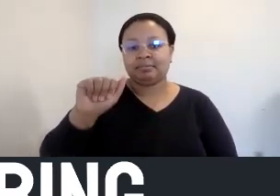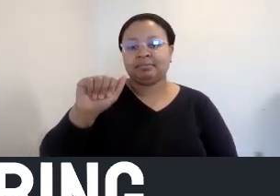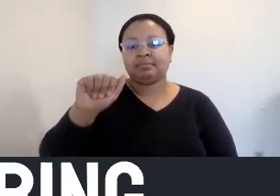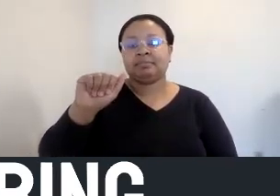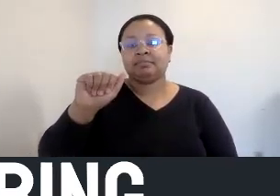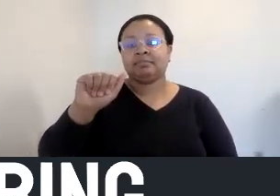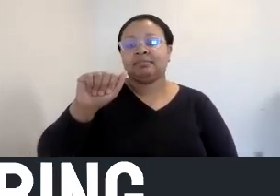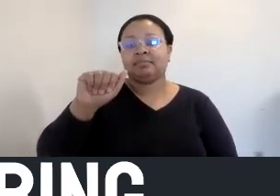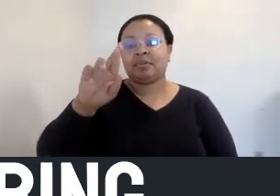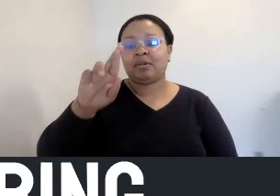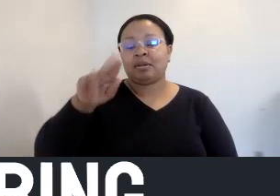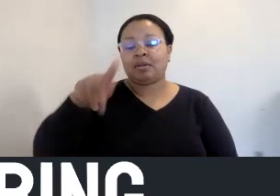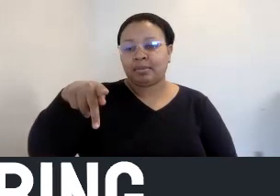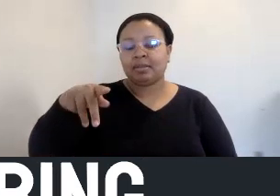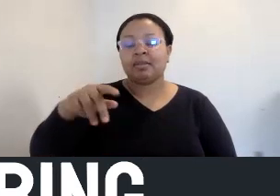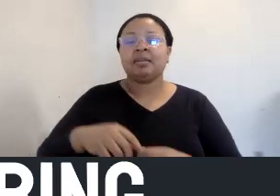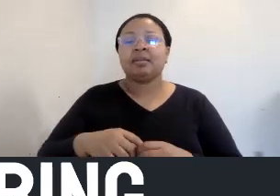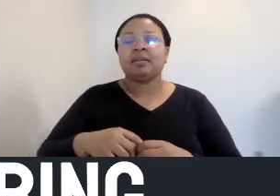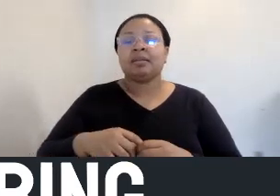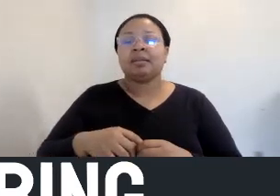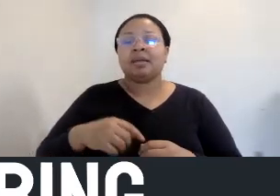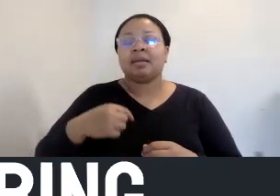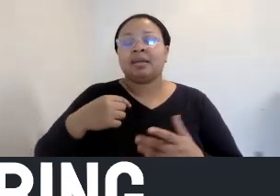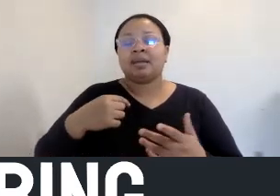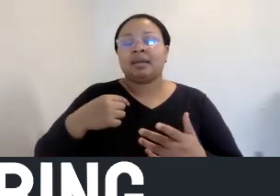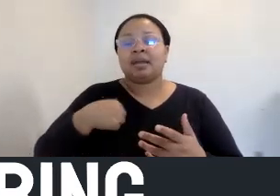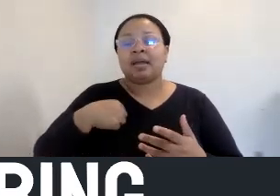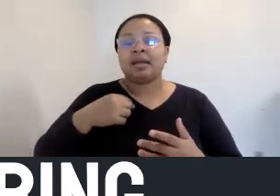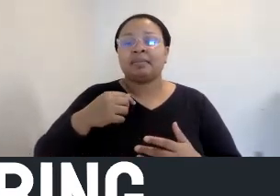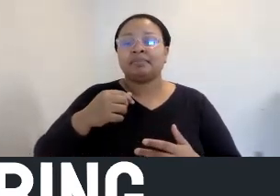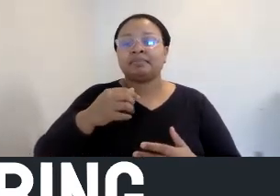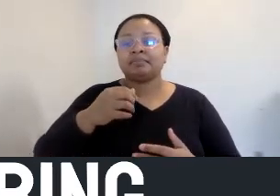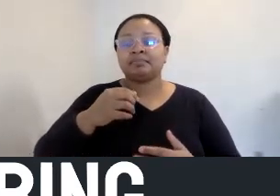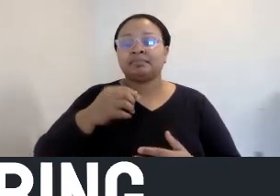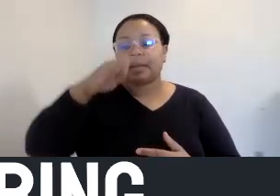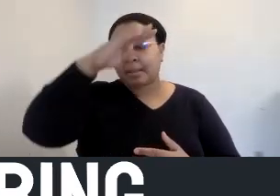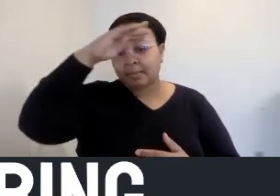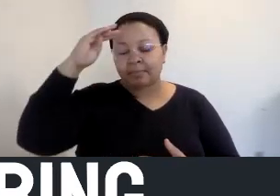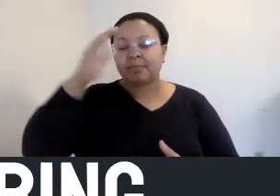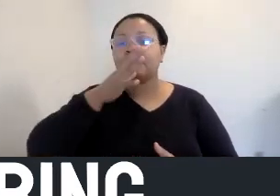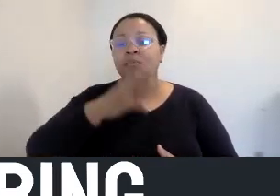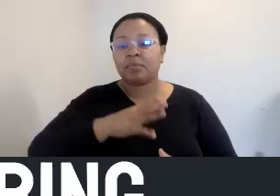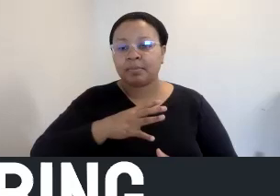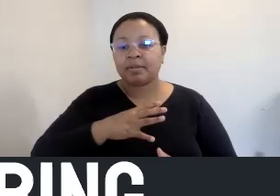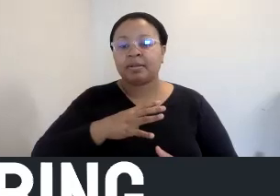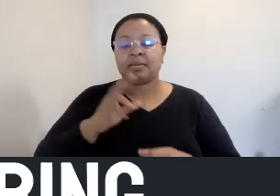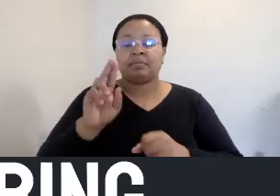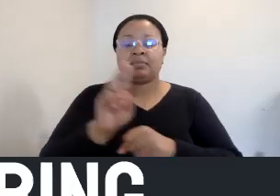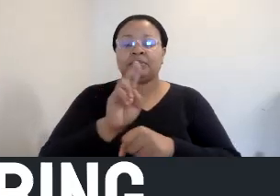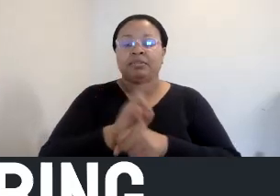blue shoulder-length dreadlocks, and I'm wearing a blue top today. I'm very happy to be here. Thank you for inviting me.